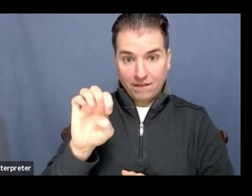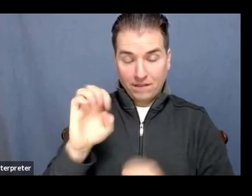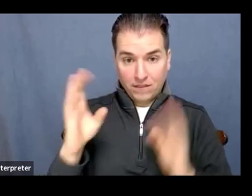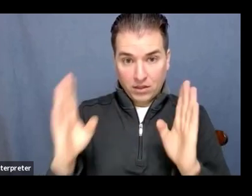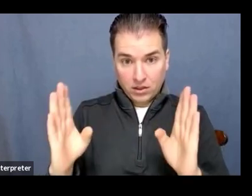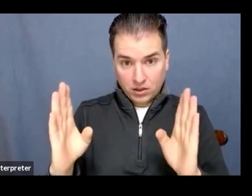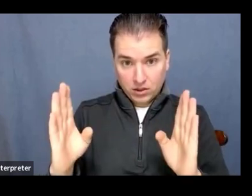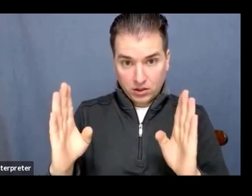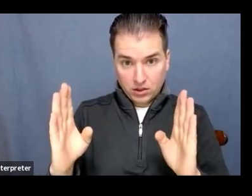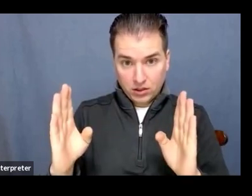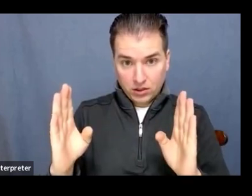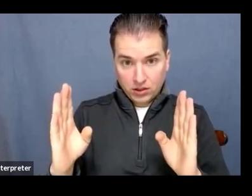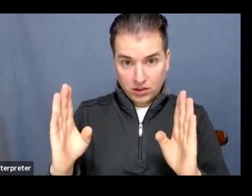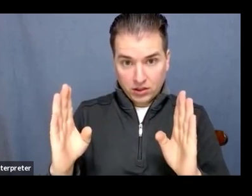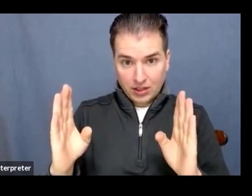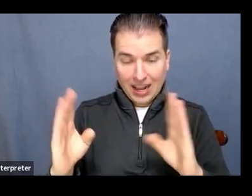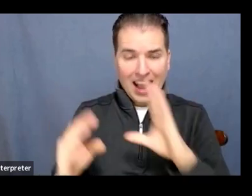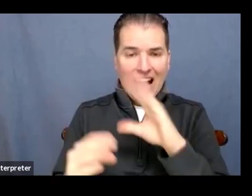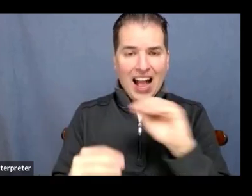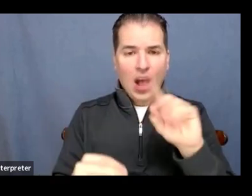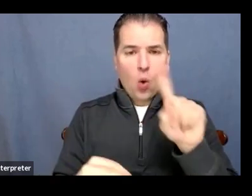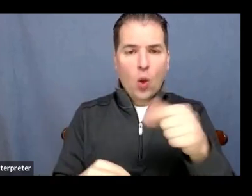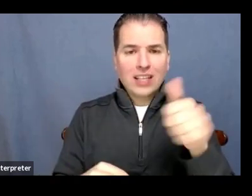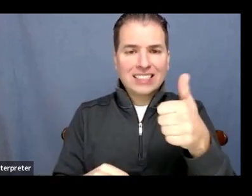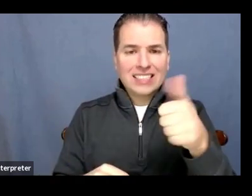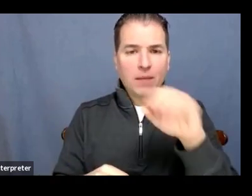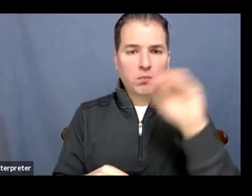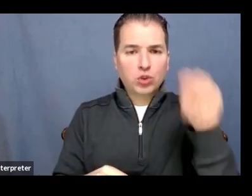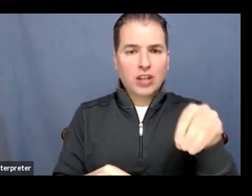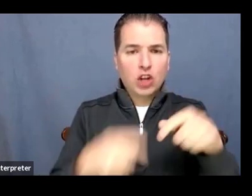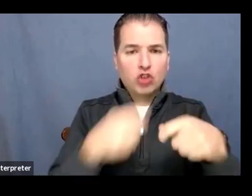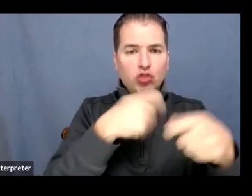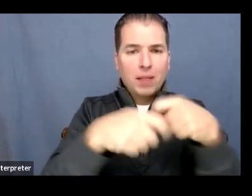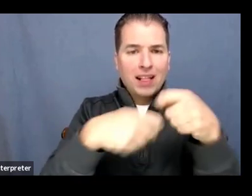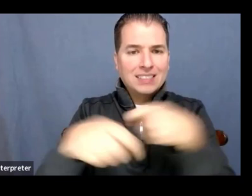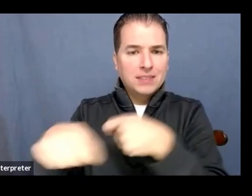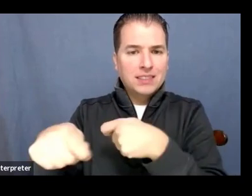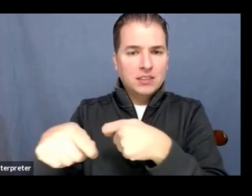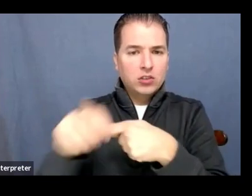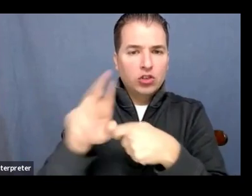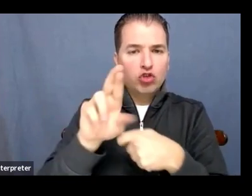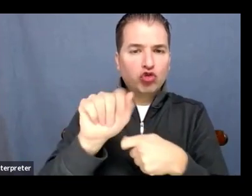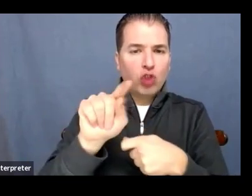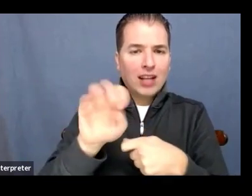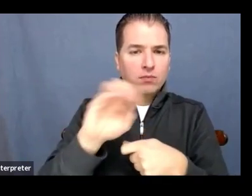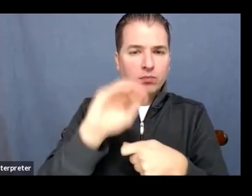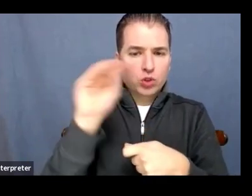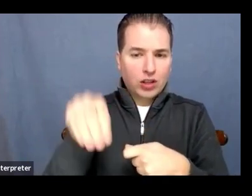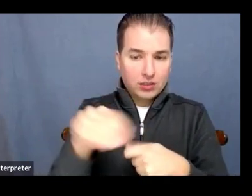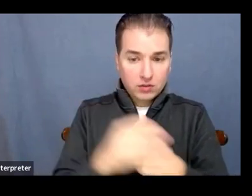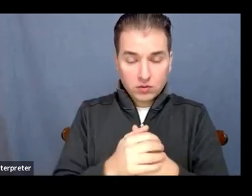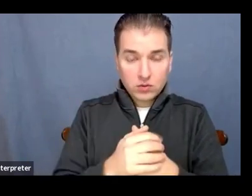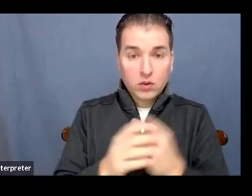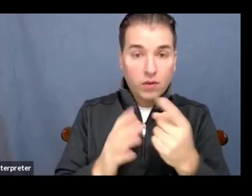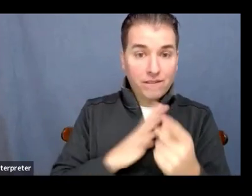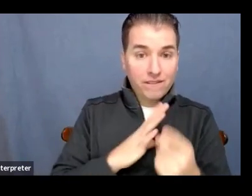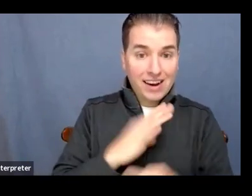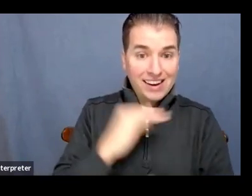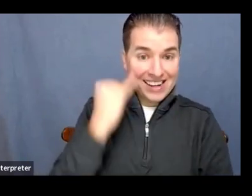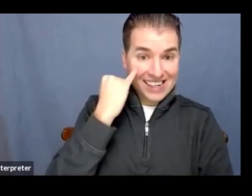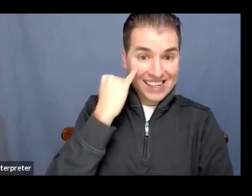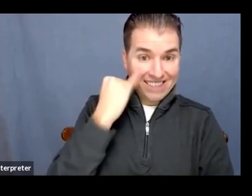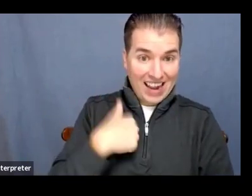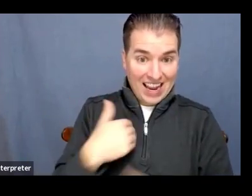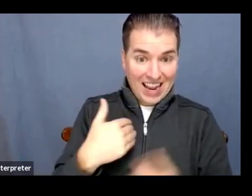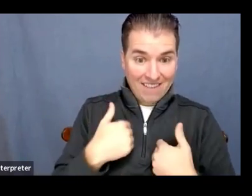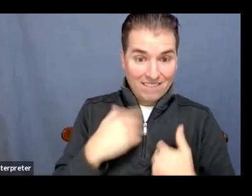20 months customer life. So again, if I think of the example, if I have 100 customers,